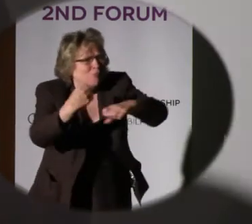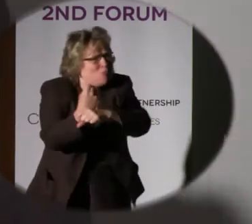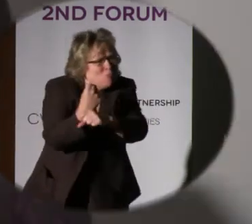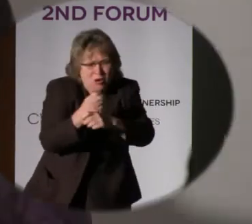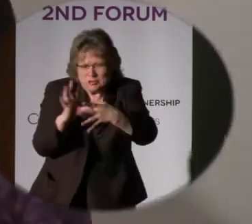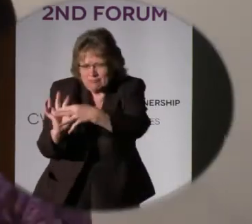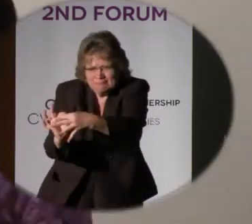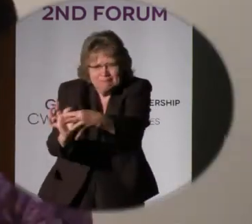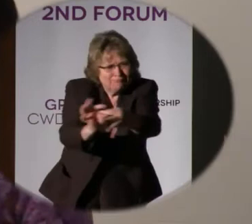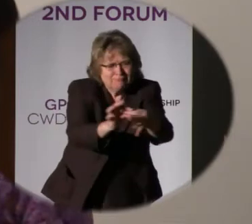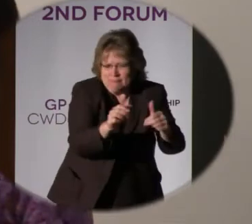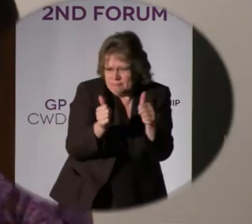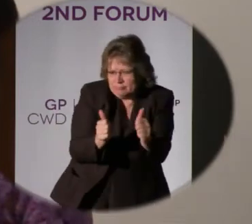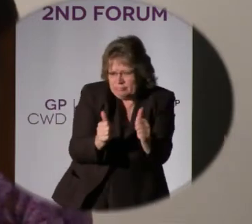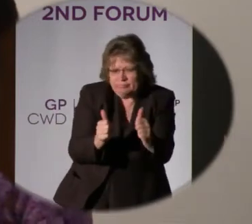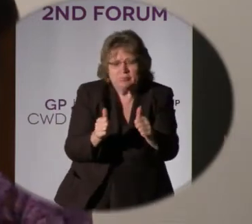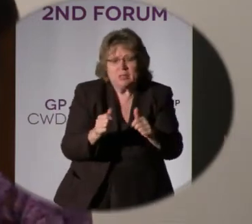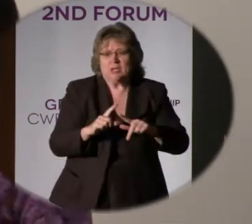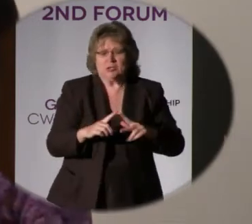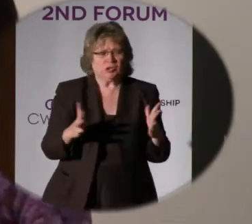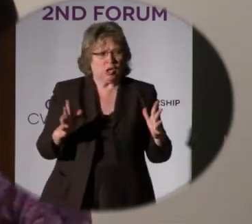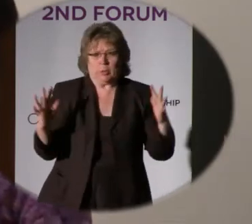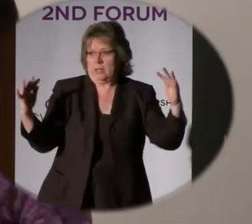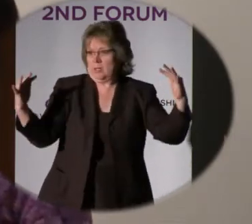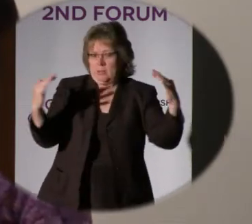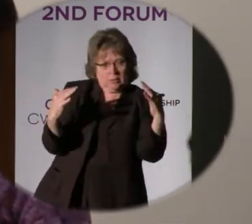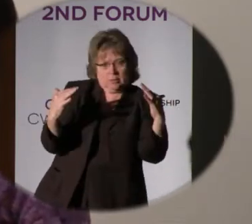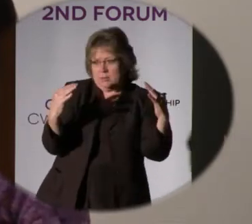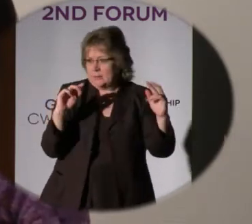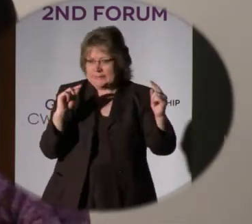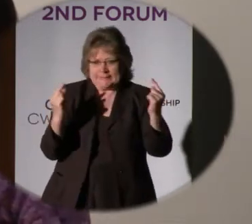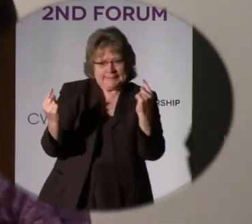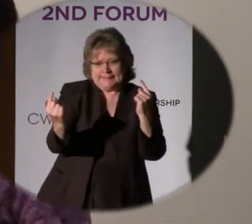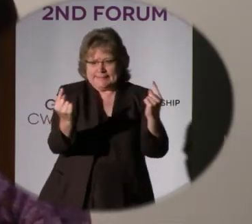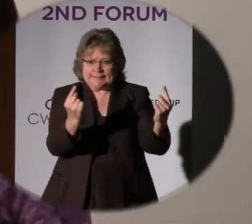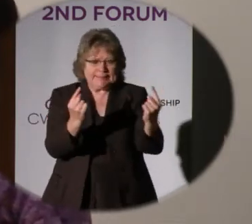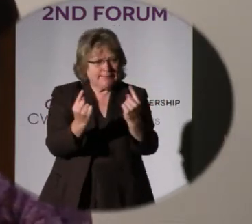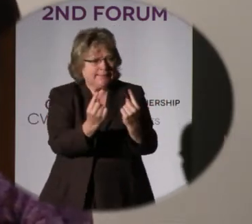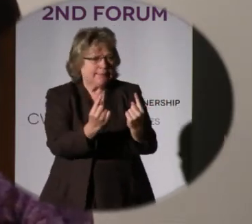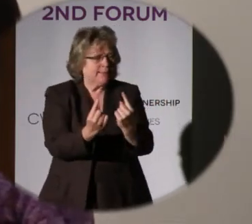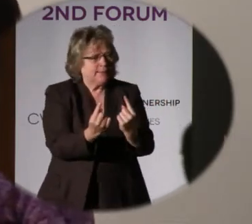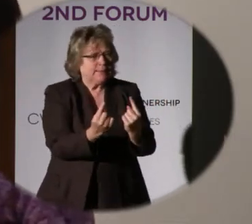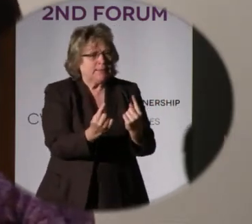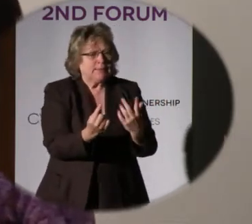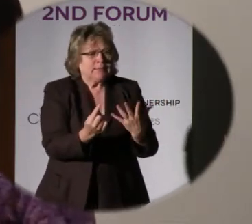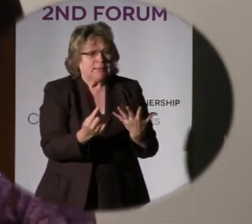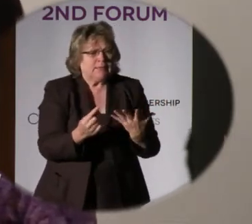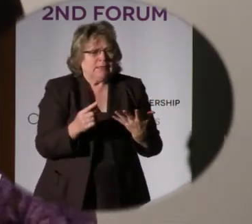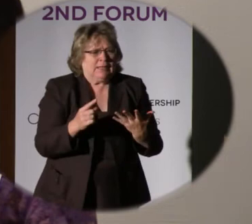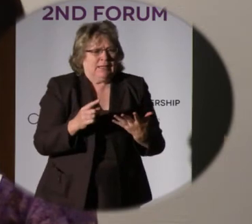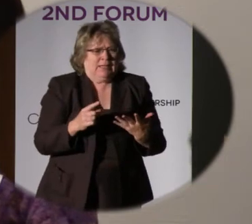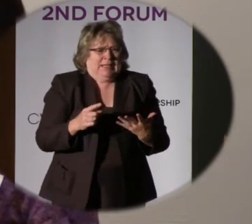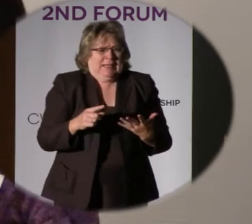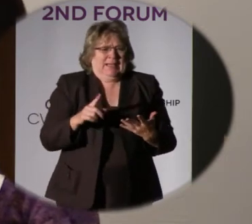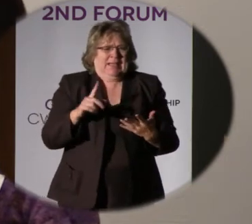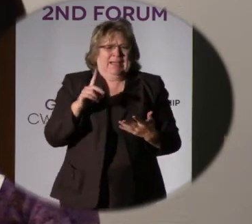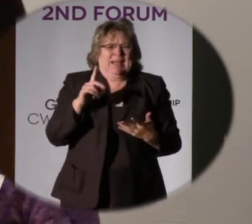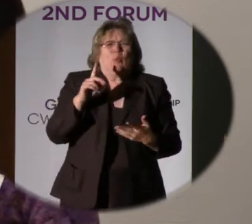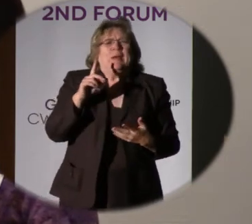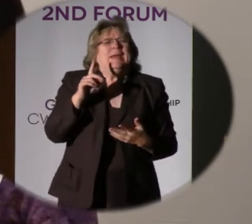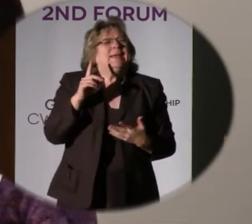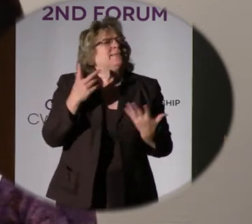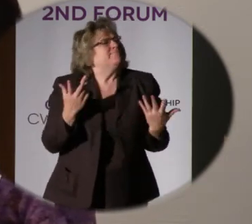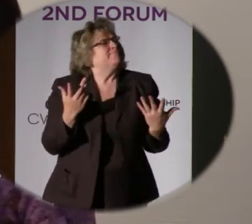So one thing we realized quickly is the step taken, it needs a champion. We need someone, an organization to